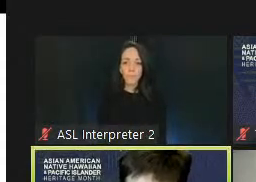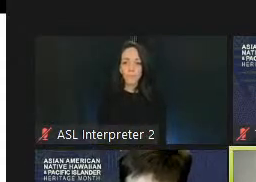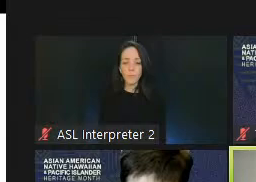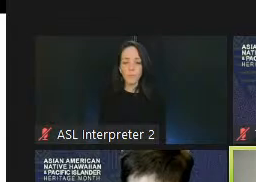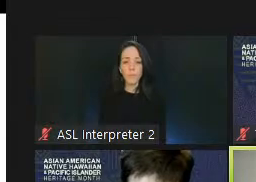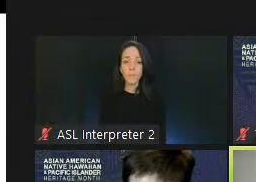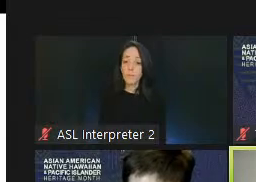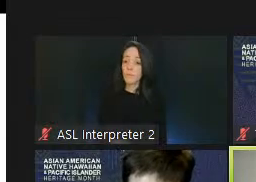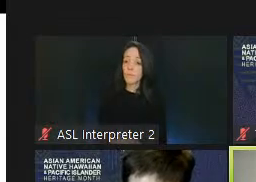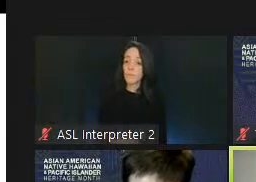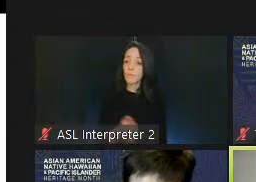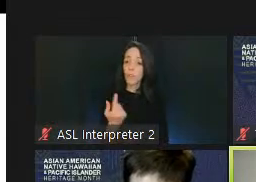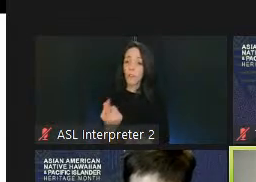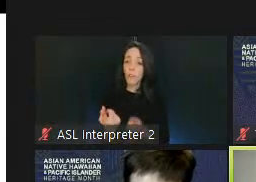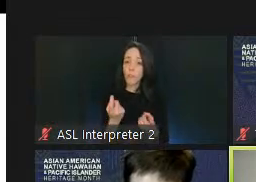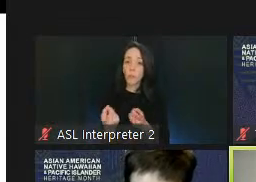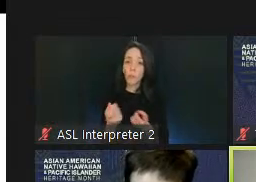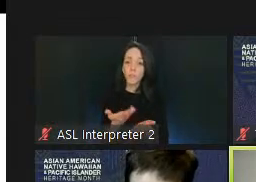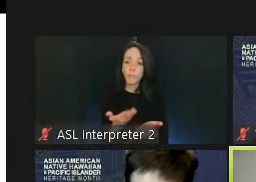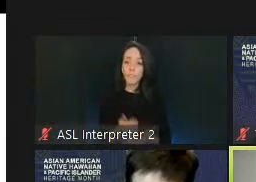Other questions?